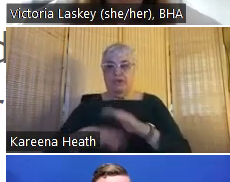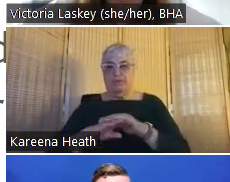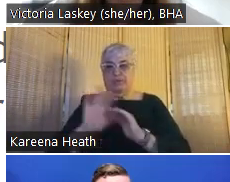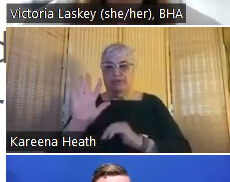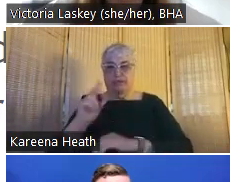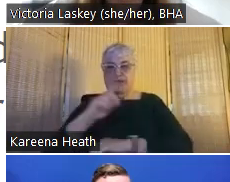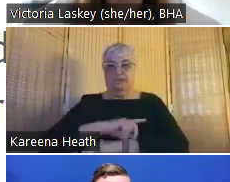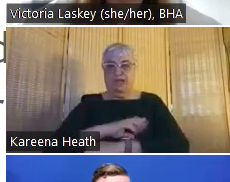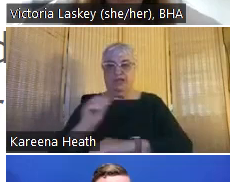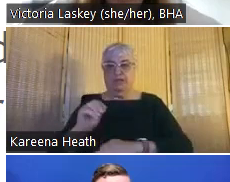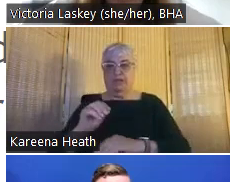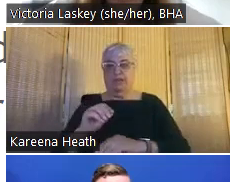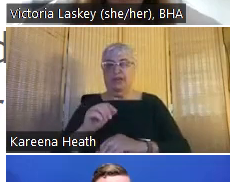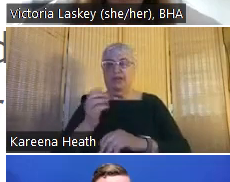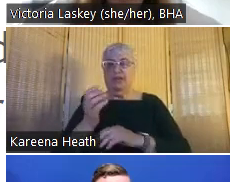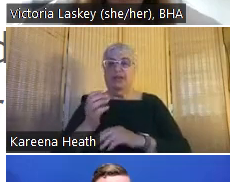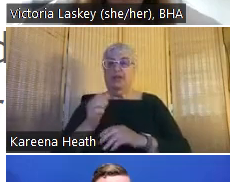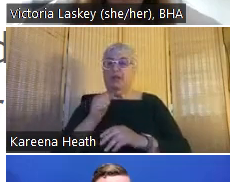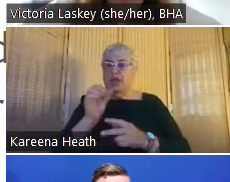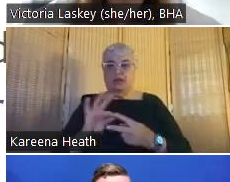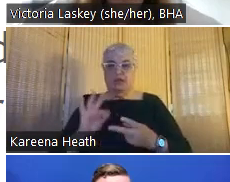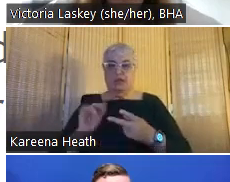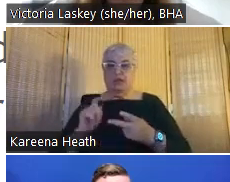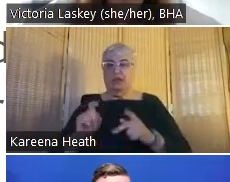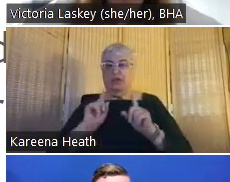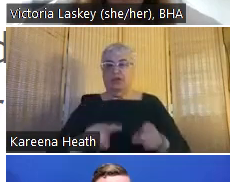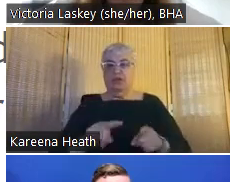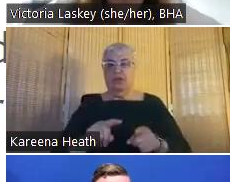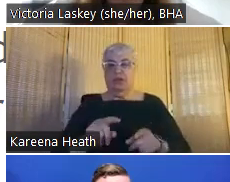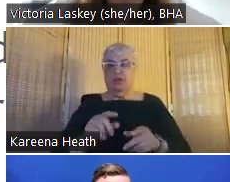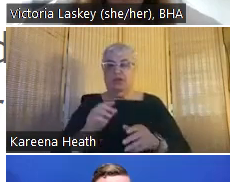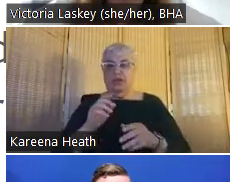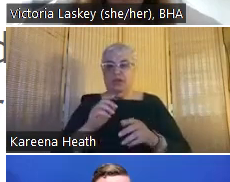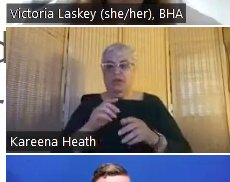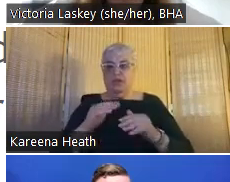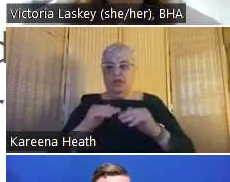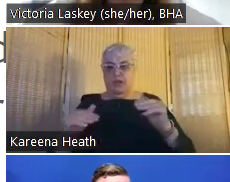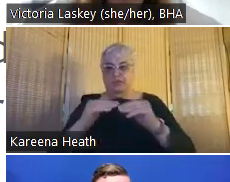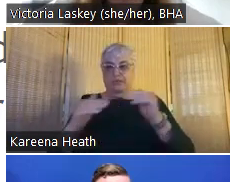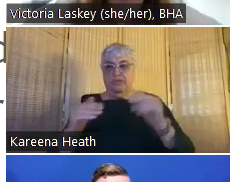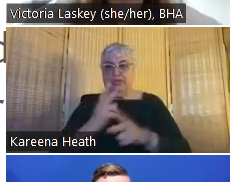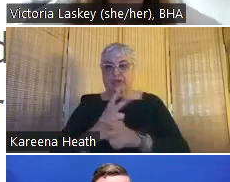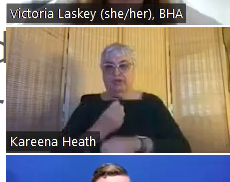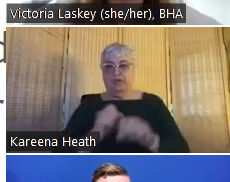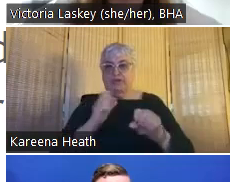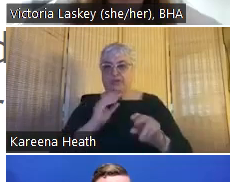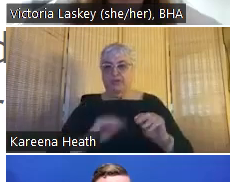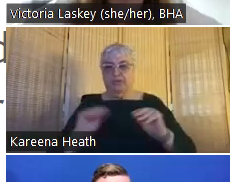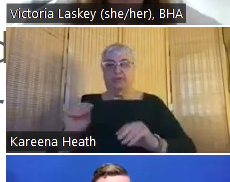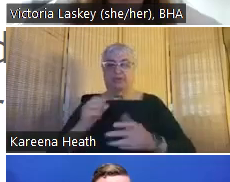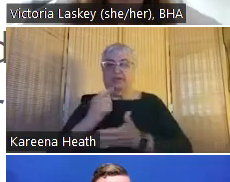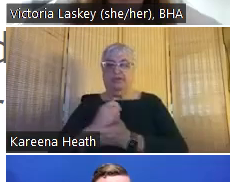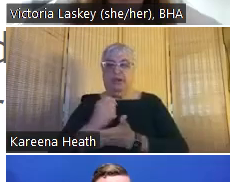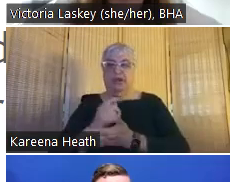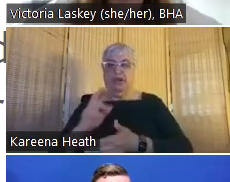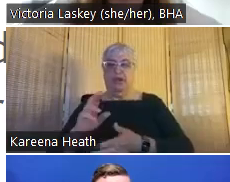days, and an involuntary commitment means you must attend treatment at whichever level of care is needed to keep you safe and move you toward treating your substance